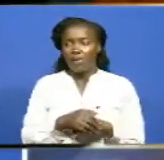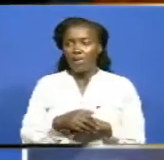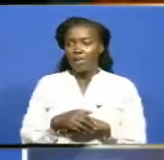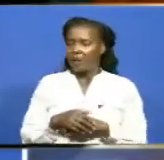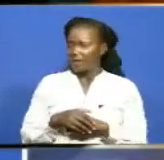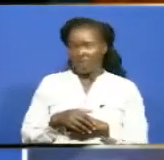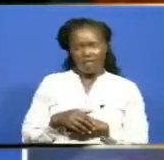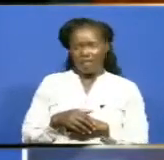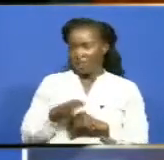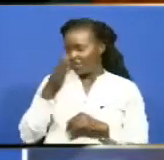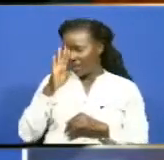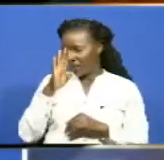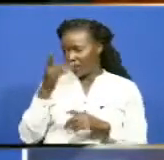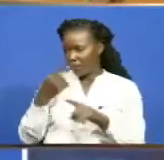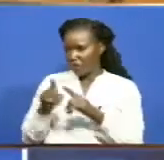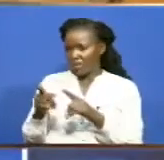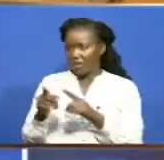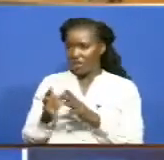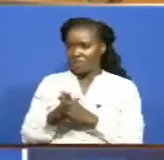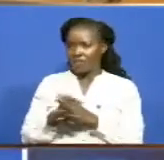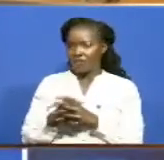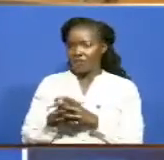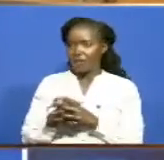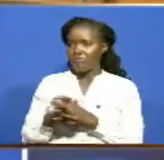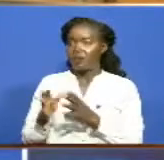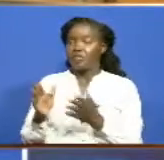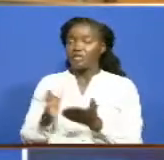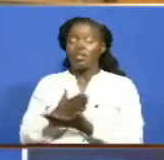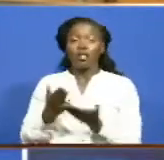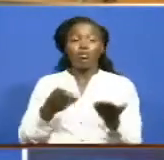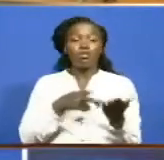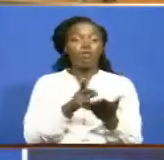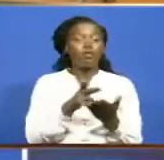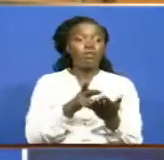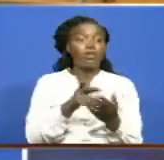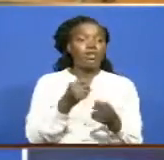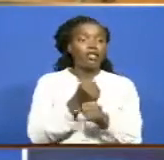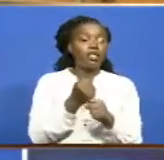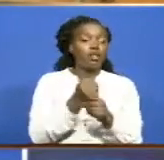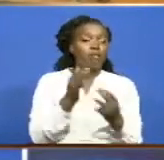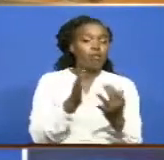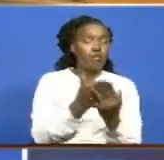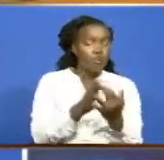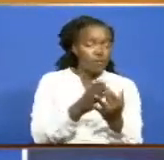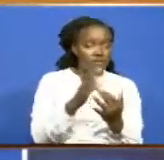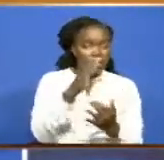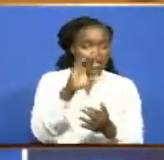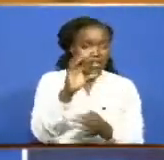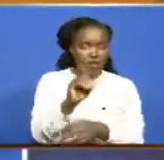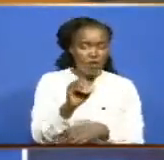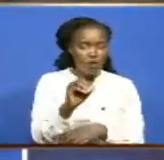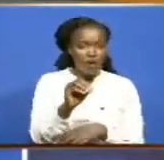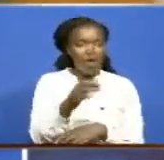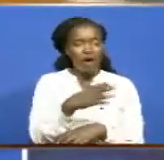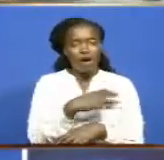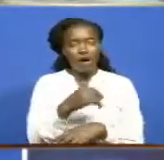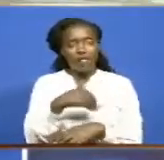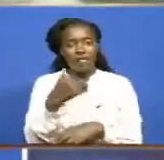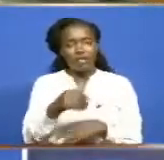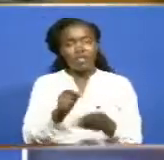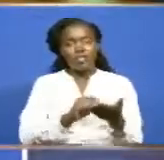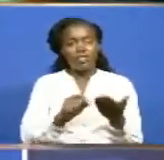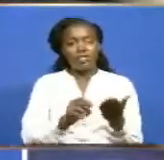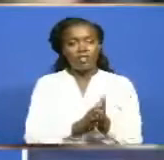but it's odd. Some of the payments were done between the chairman, the CEO, and the next signatory, the